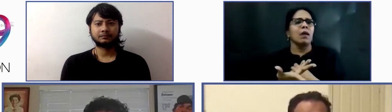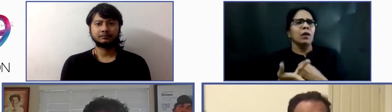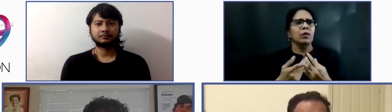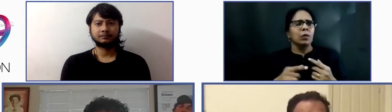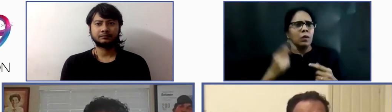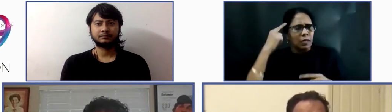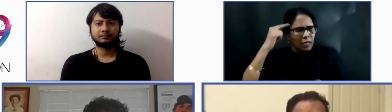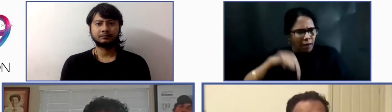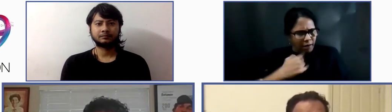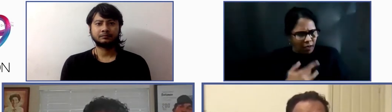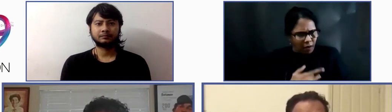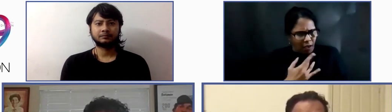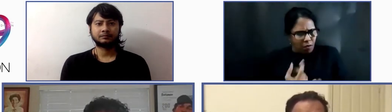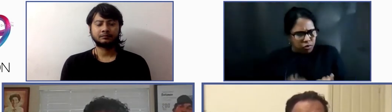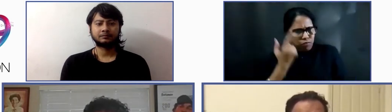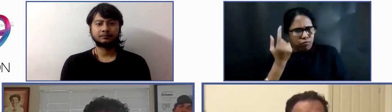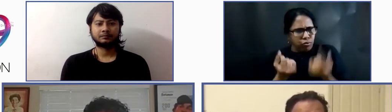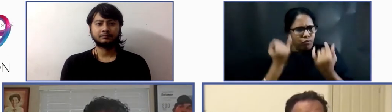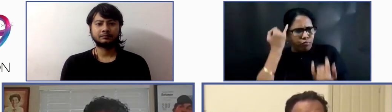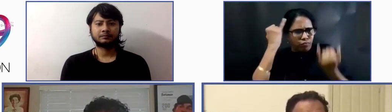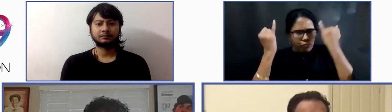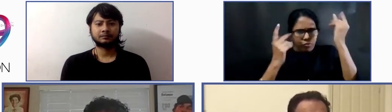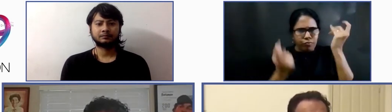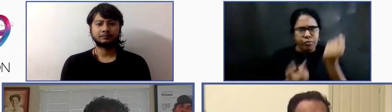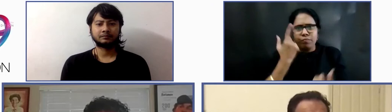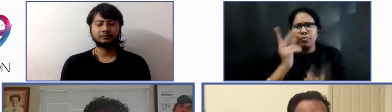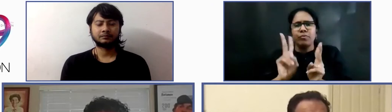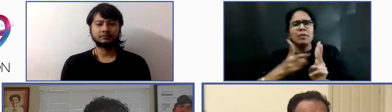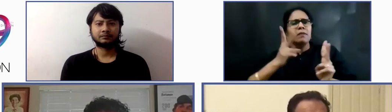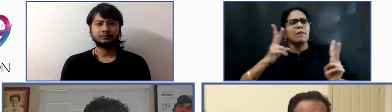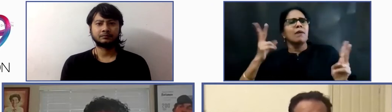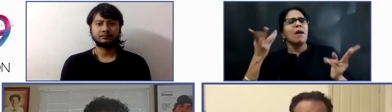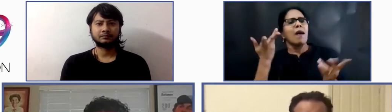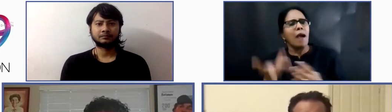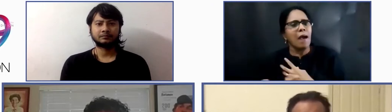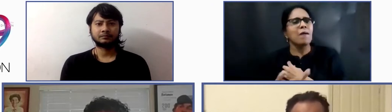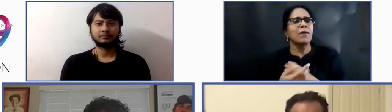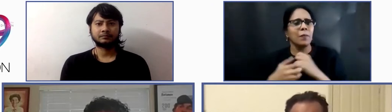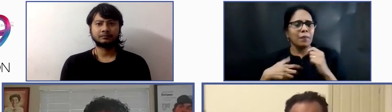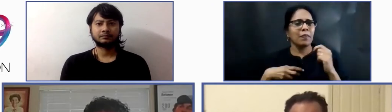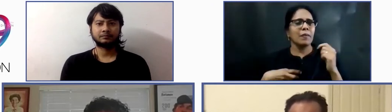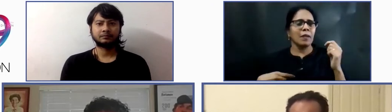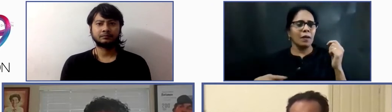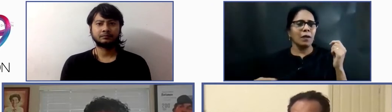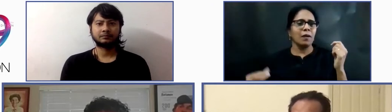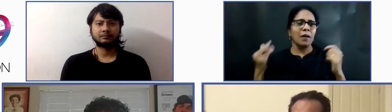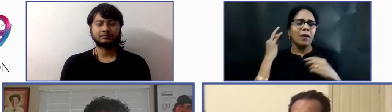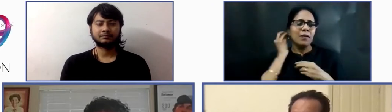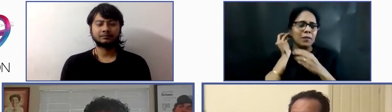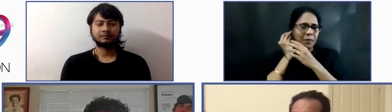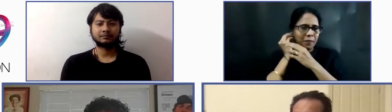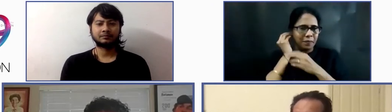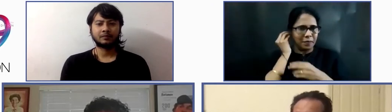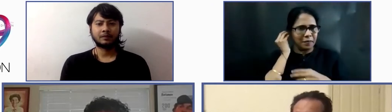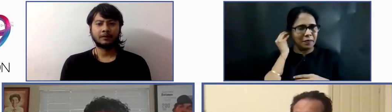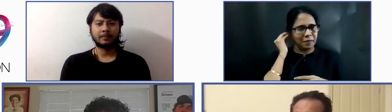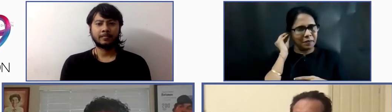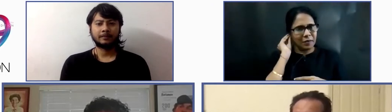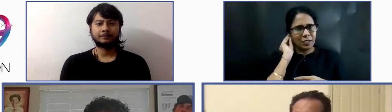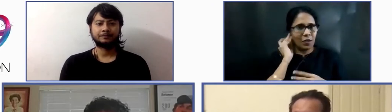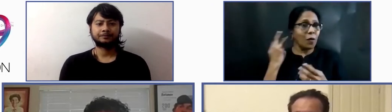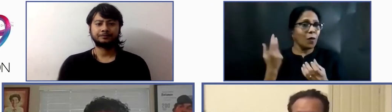you. That's why some of the best movies in the world are movies that you can see again and again. So if you watch